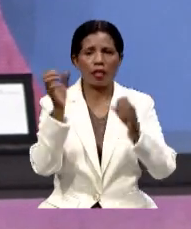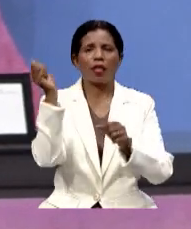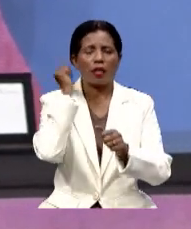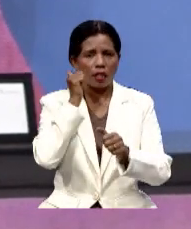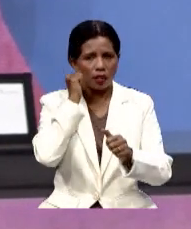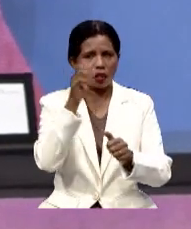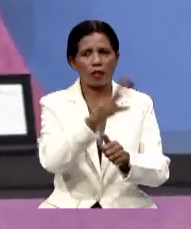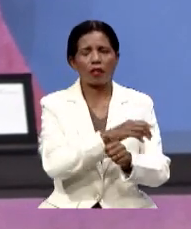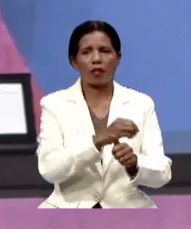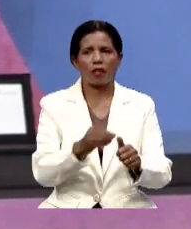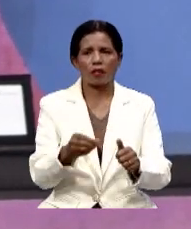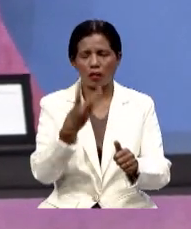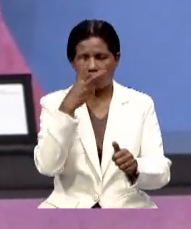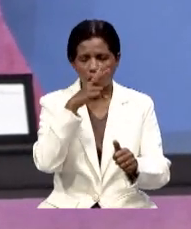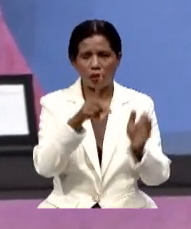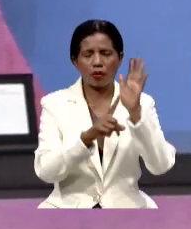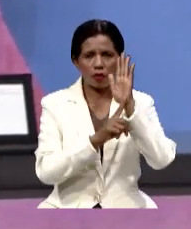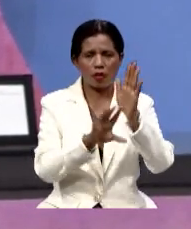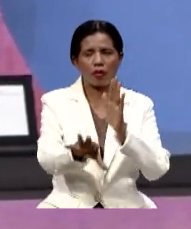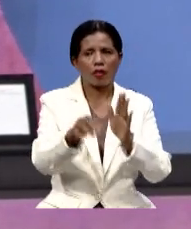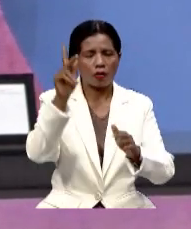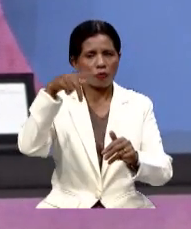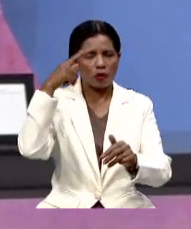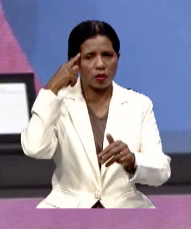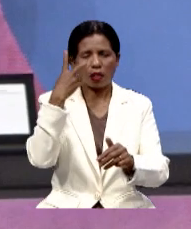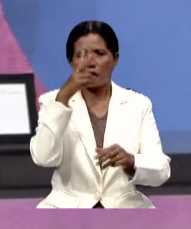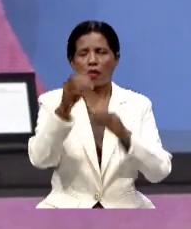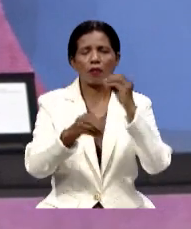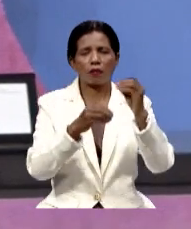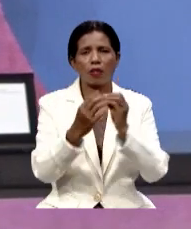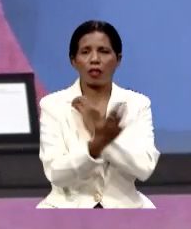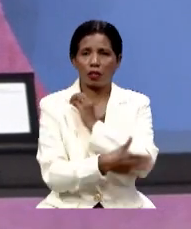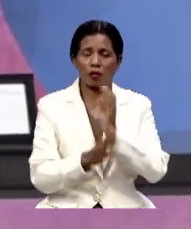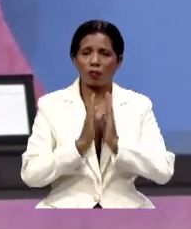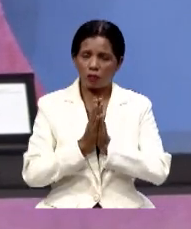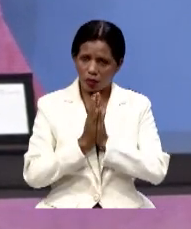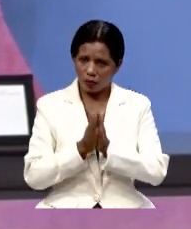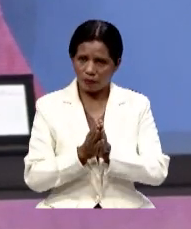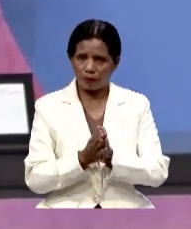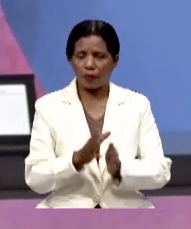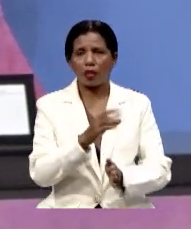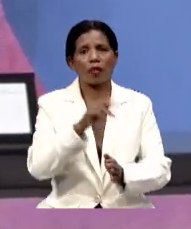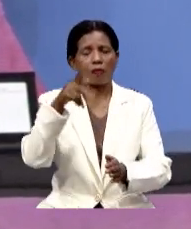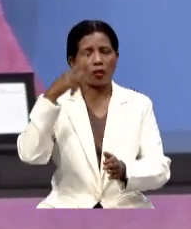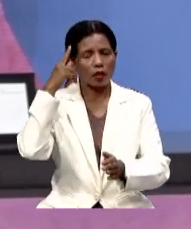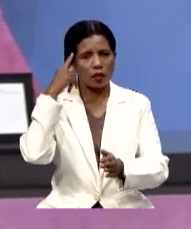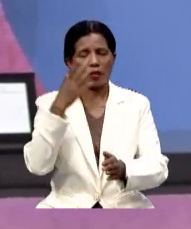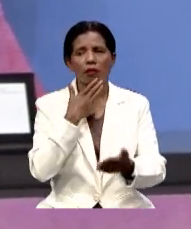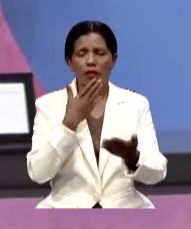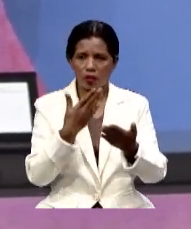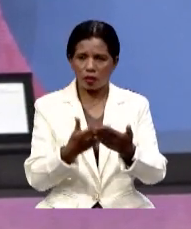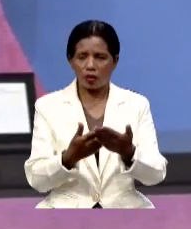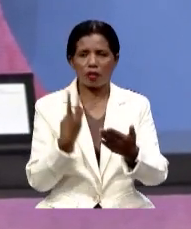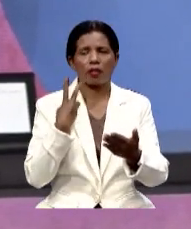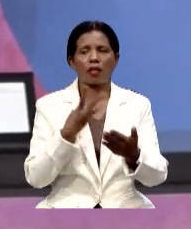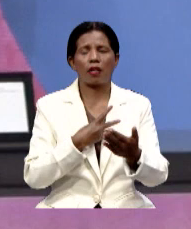will remain totally committed to find a political solution in Myanmar. And that political solution will, of course, need